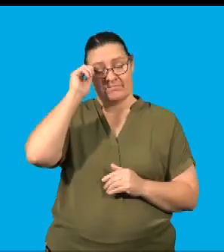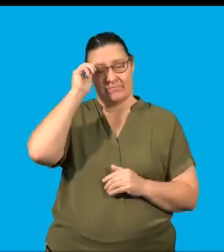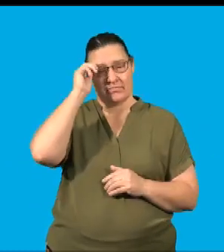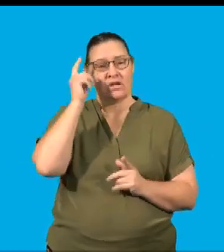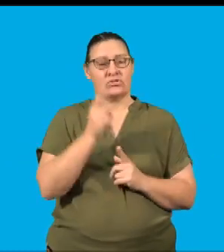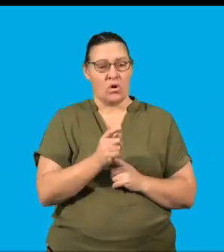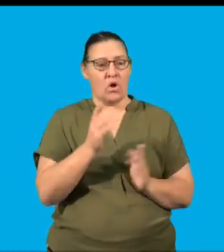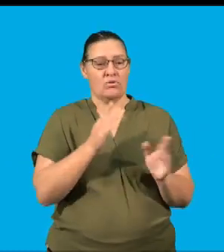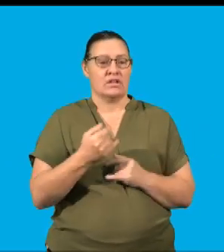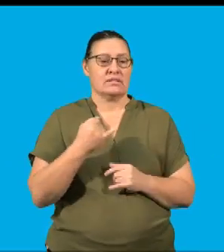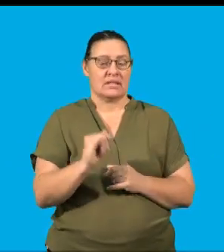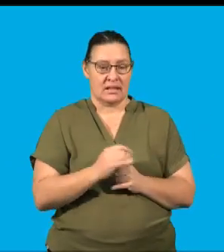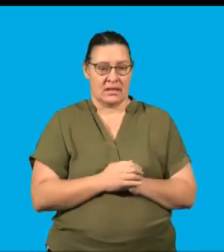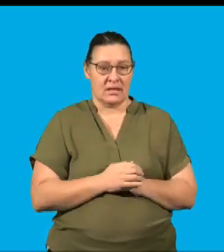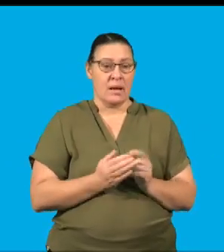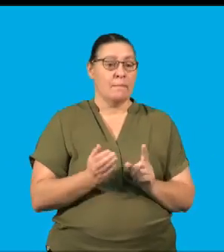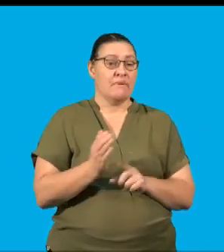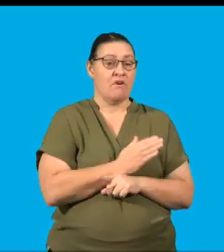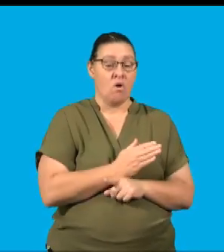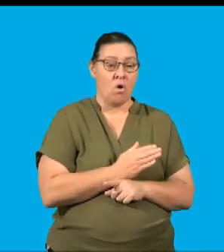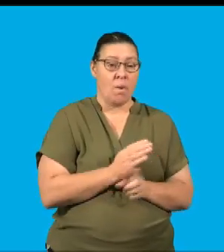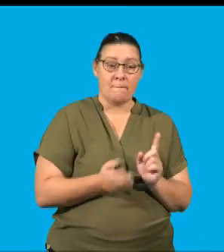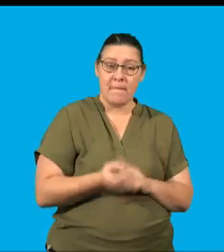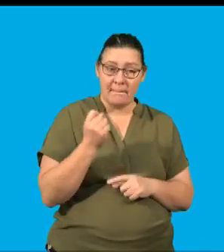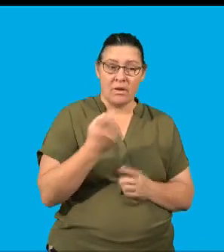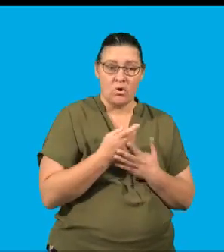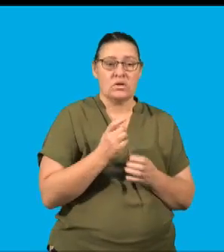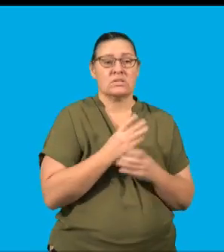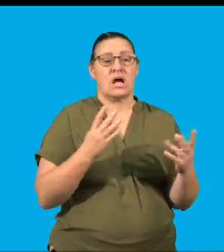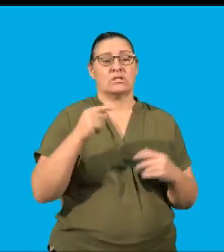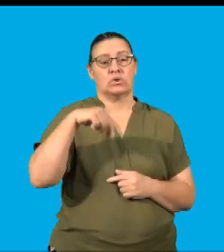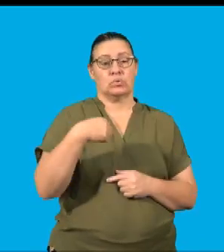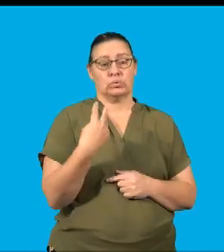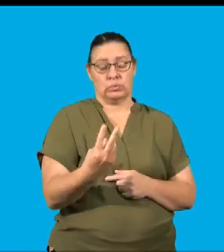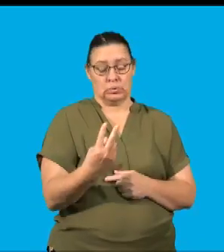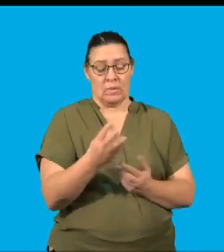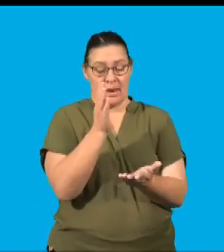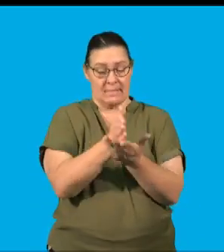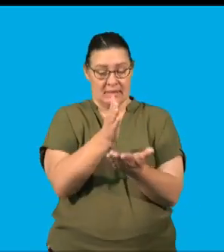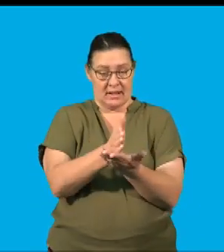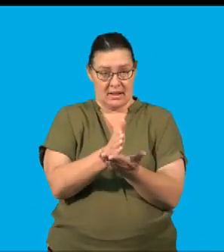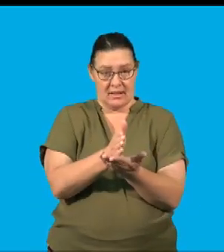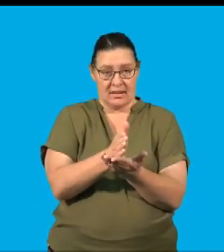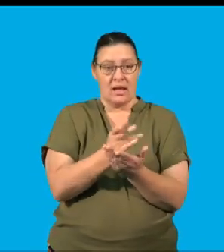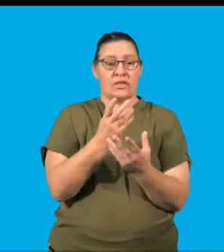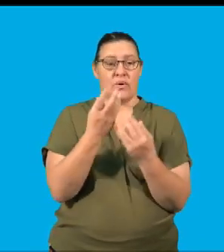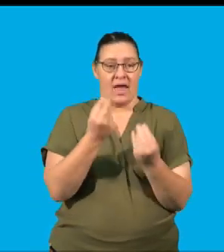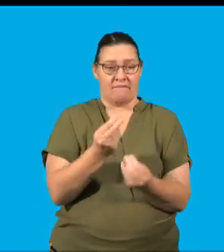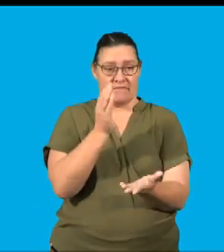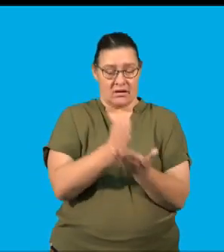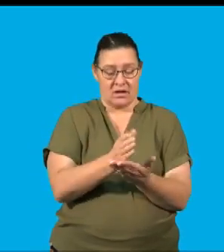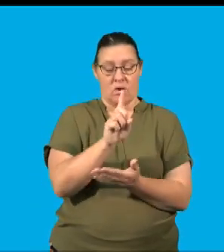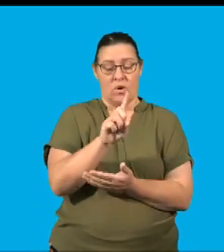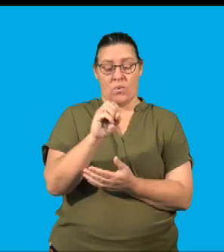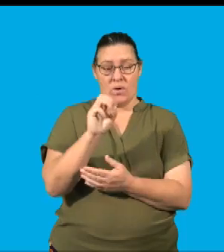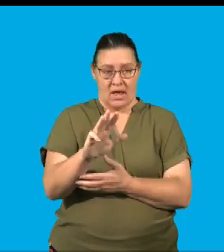arranged. Before you can find your interquartile range, you start with Q2, which is your median, and we've got our Q2. Now that we've